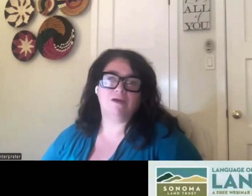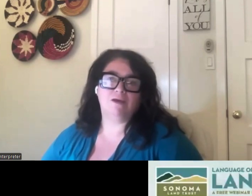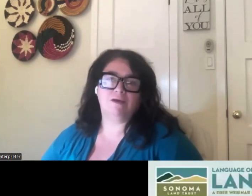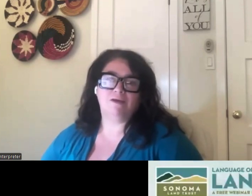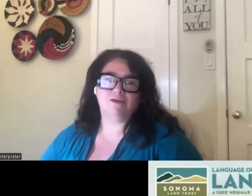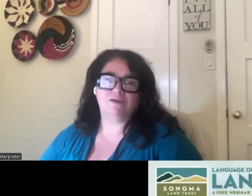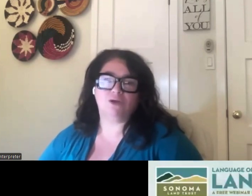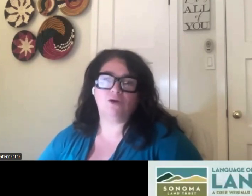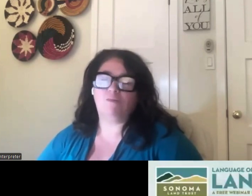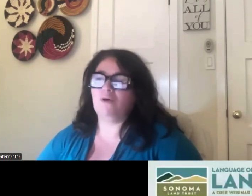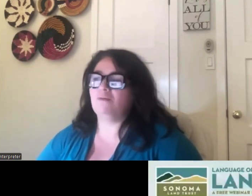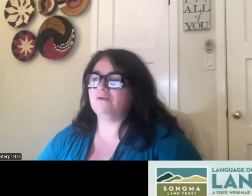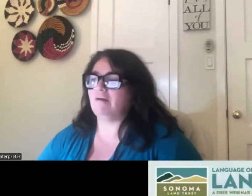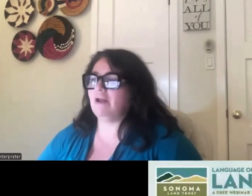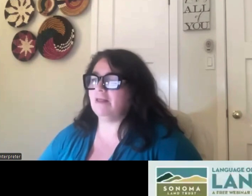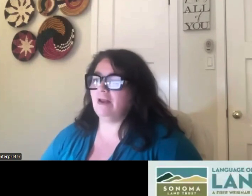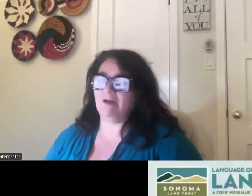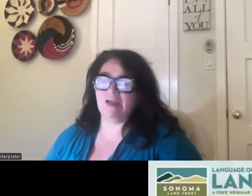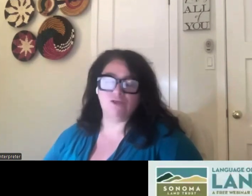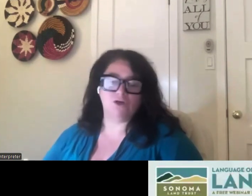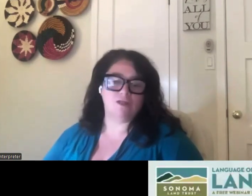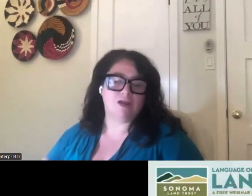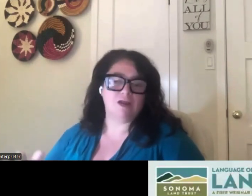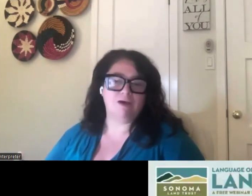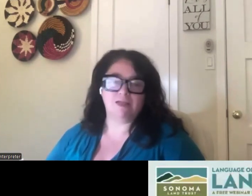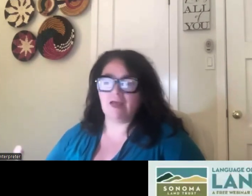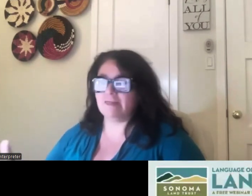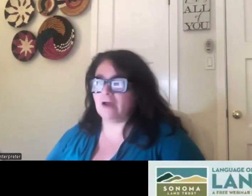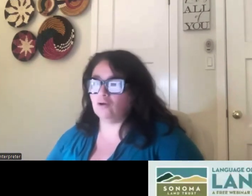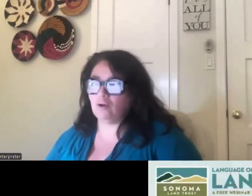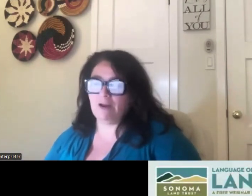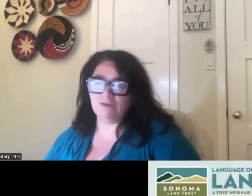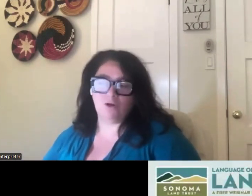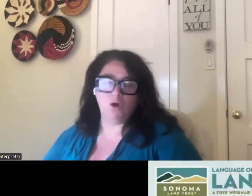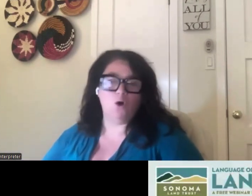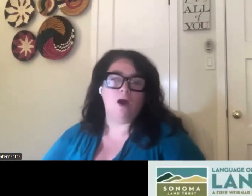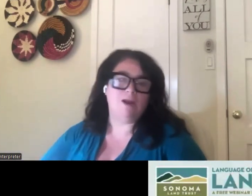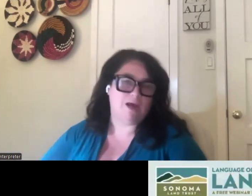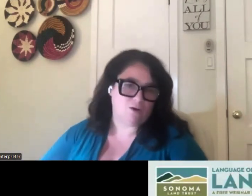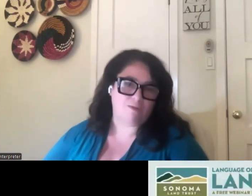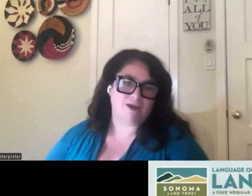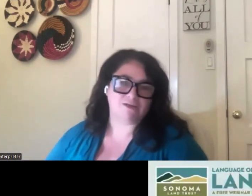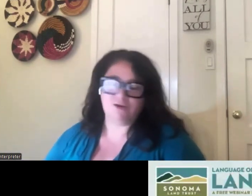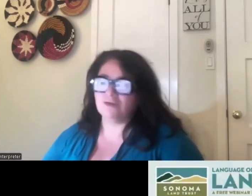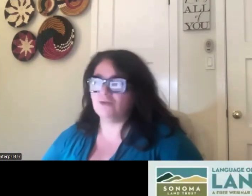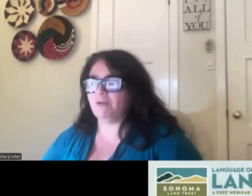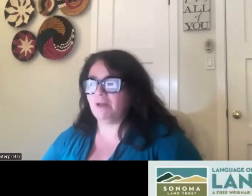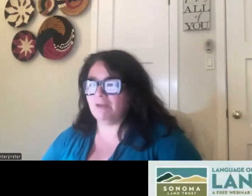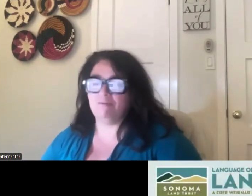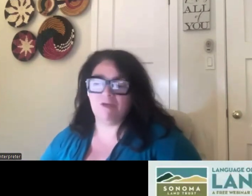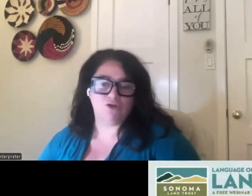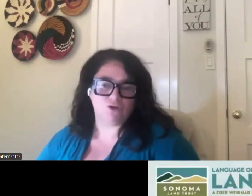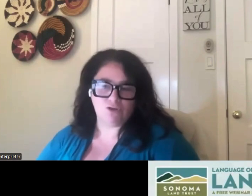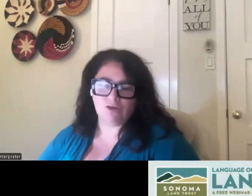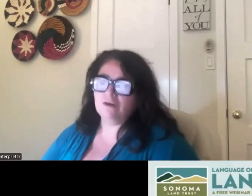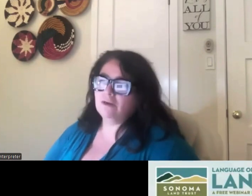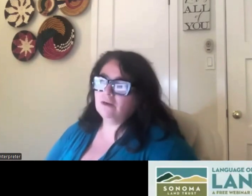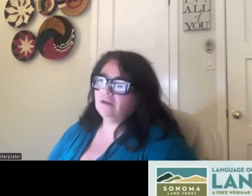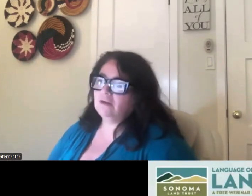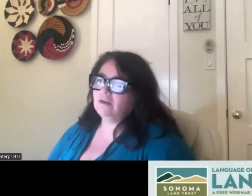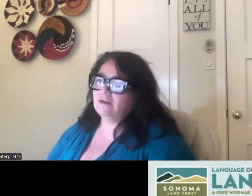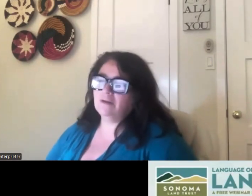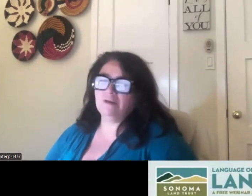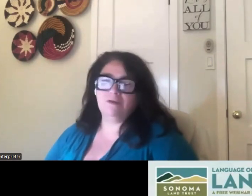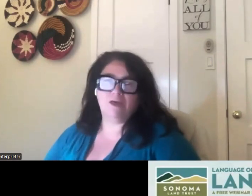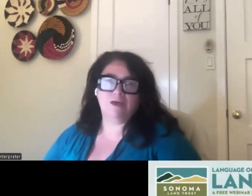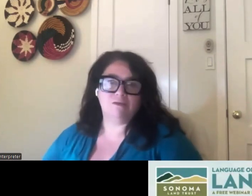about the short-term variations in the atmosphere as opposed to the long-term, apparently. But I think that's kind of silly, just like I think that the artificial separation